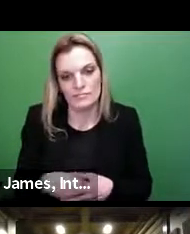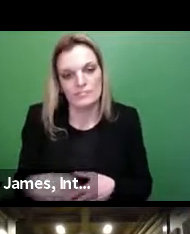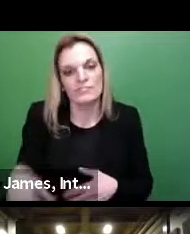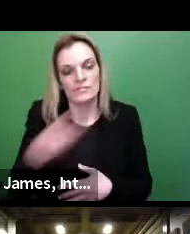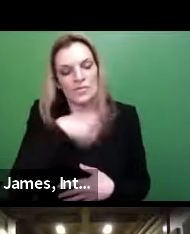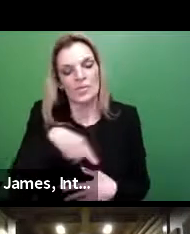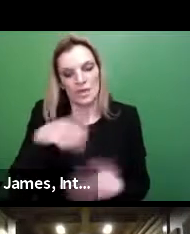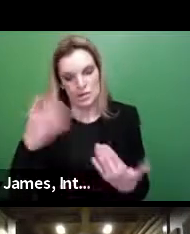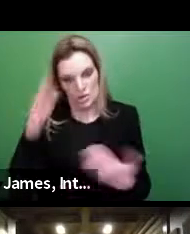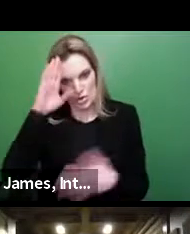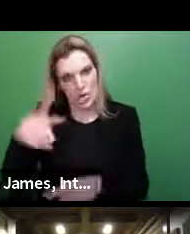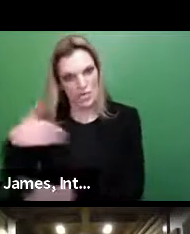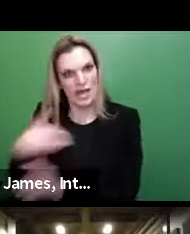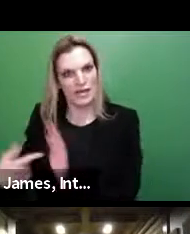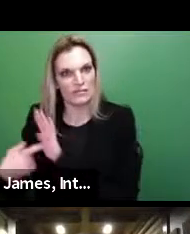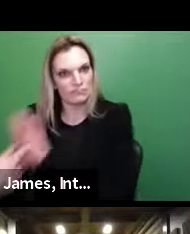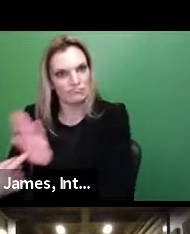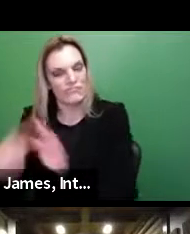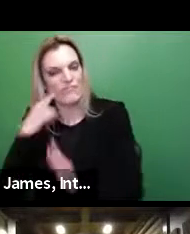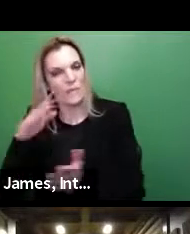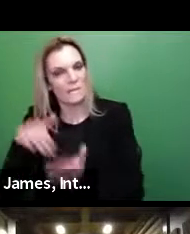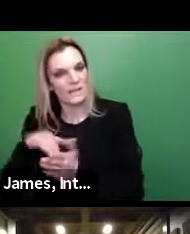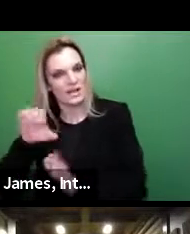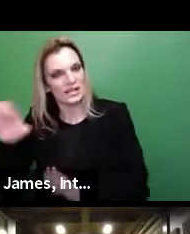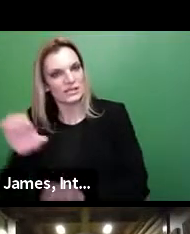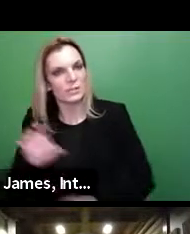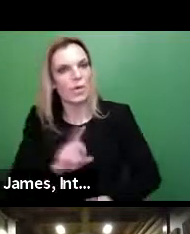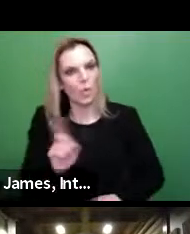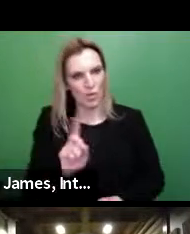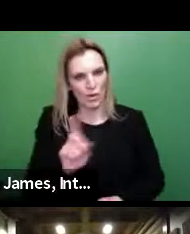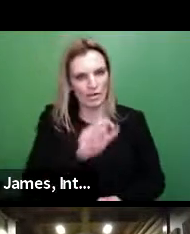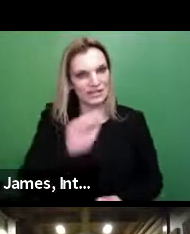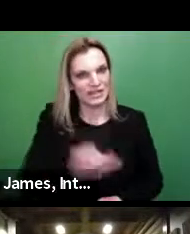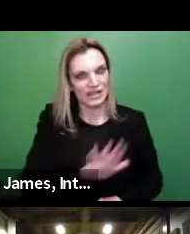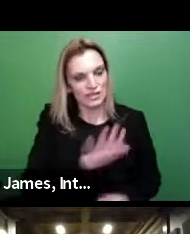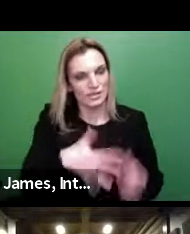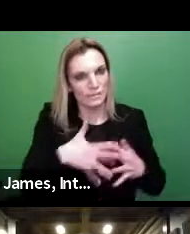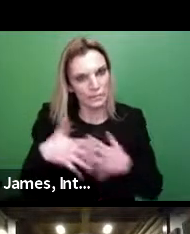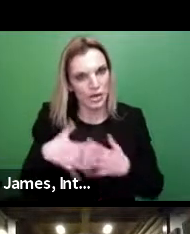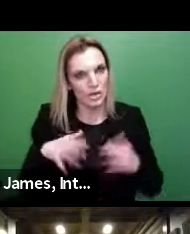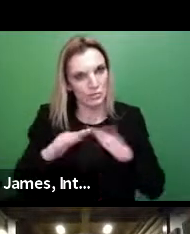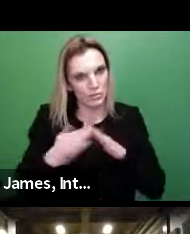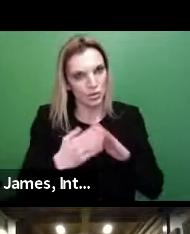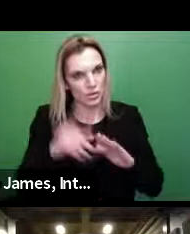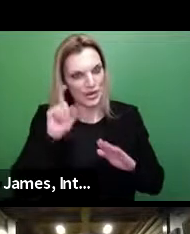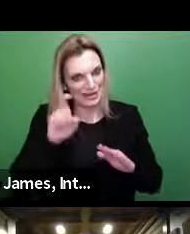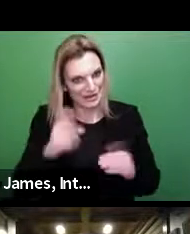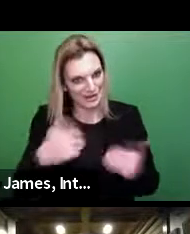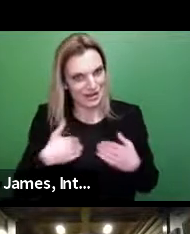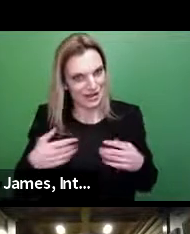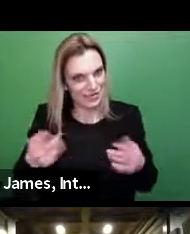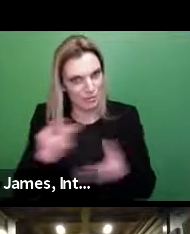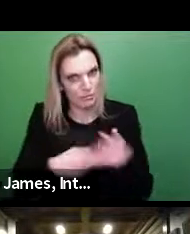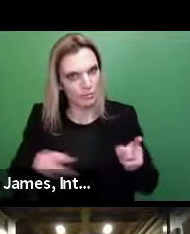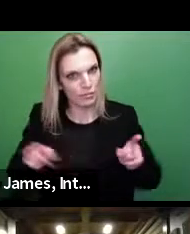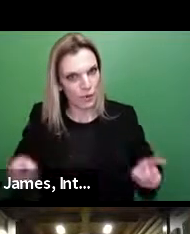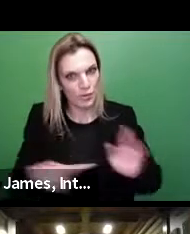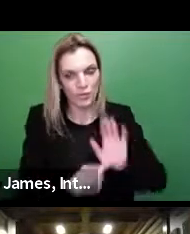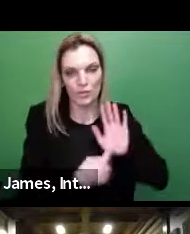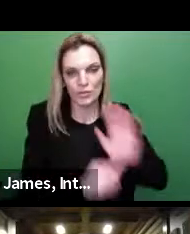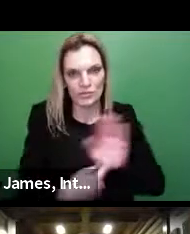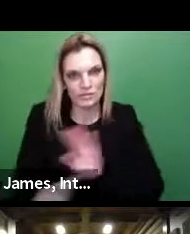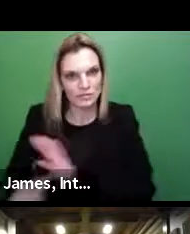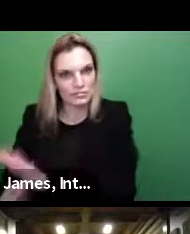will also seek an Asian American representative for the department. We think it's important that